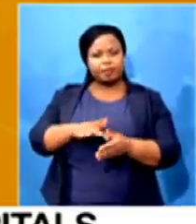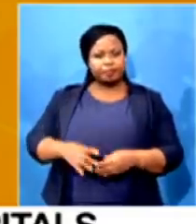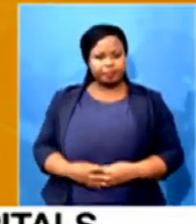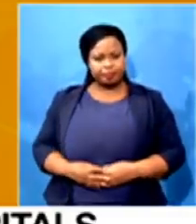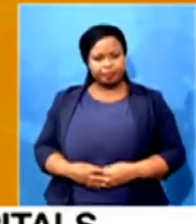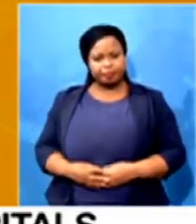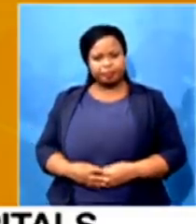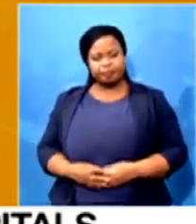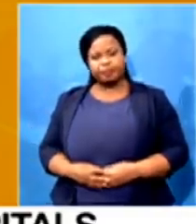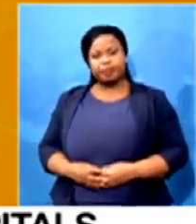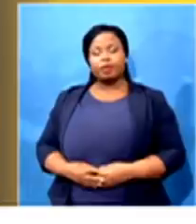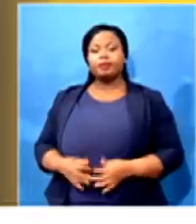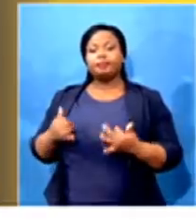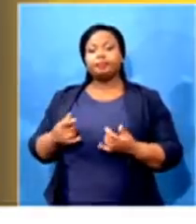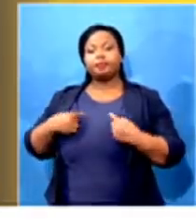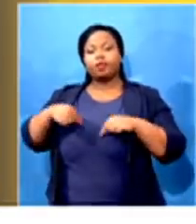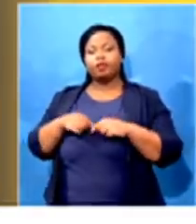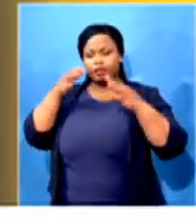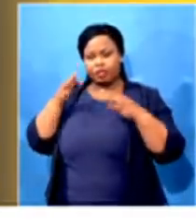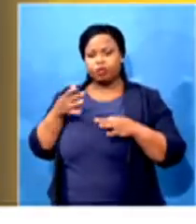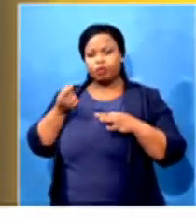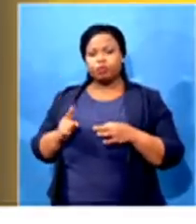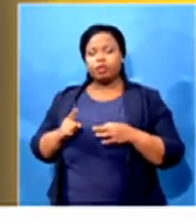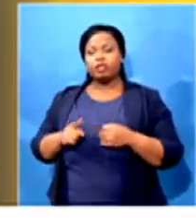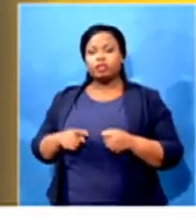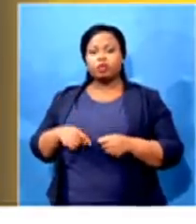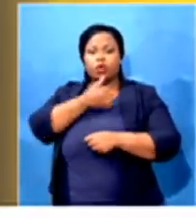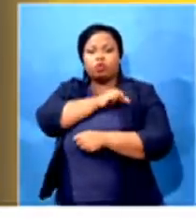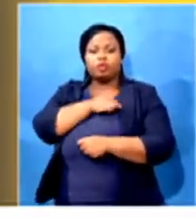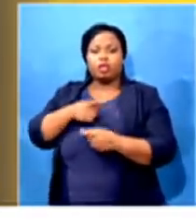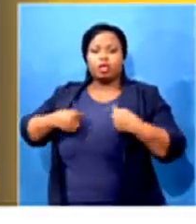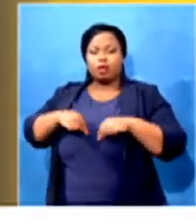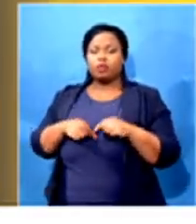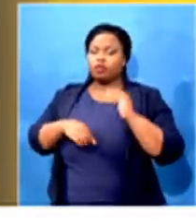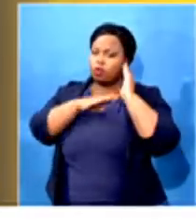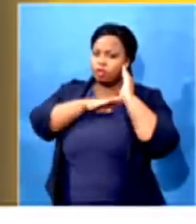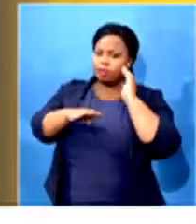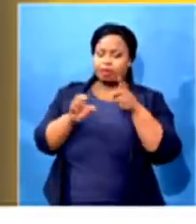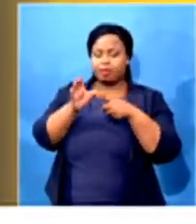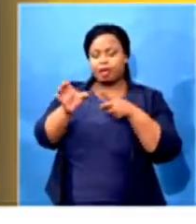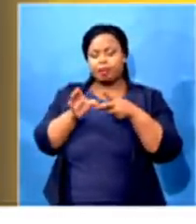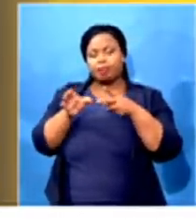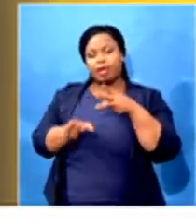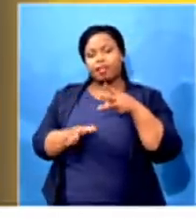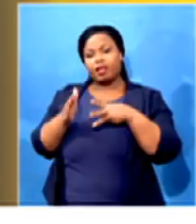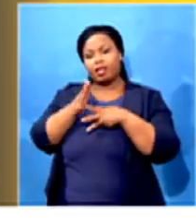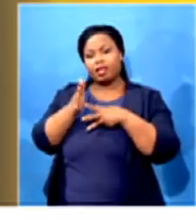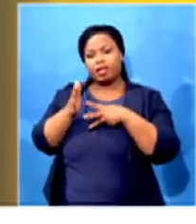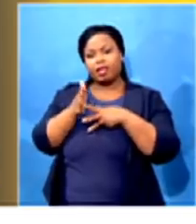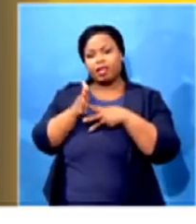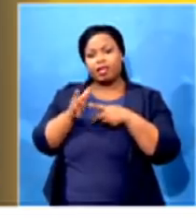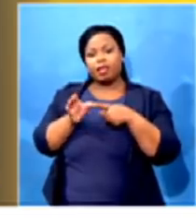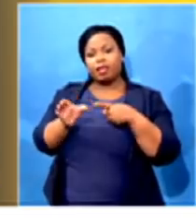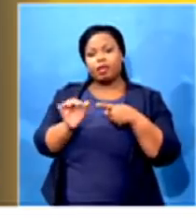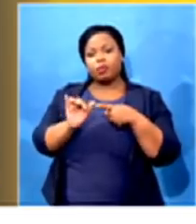What we decided to do, and we divided our hospitals or our beds into 3 categories. The first category is